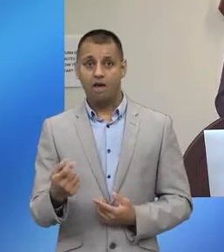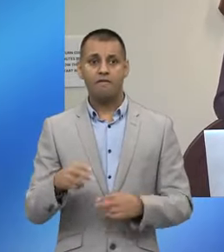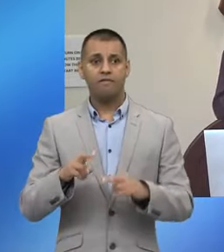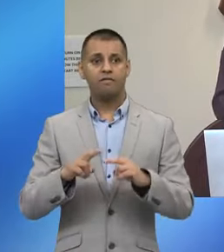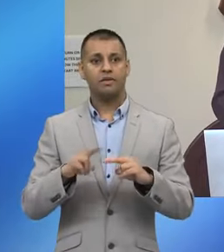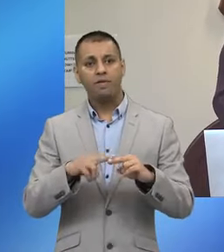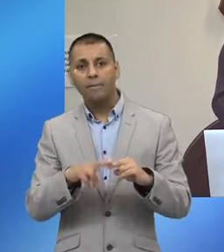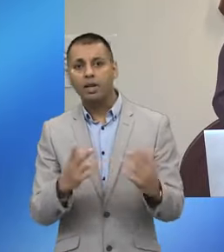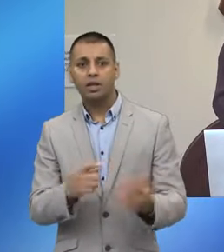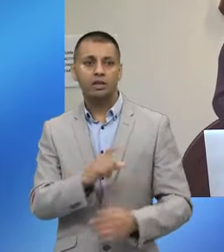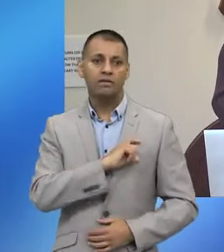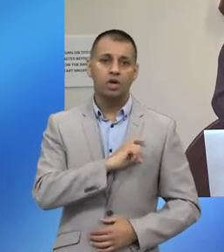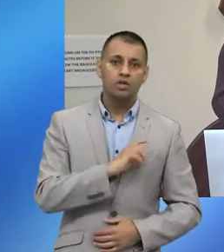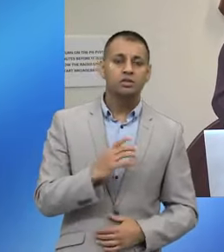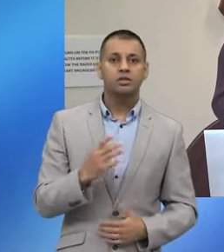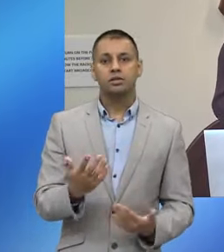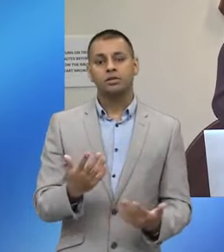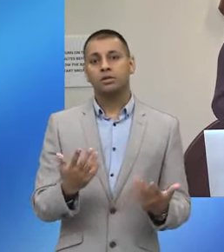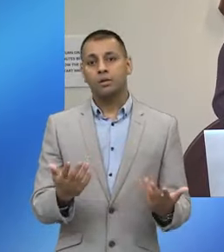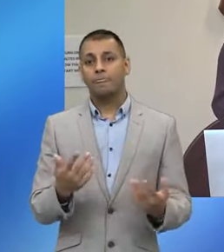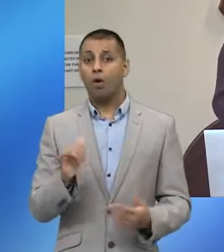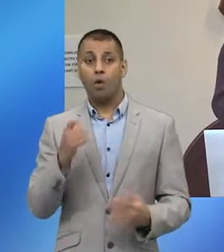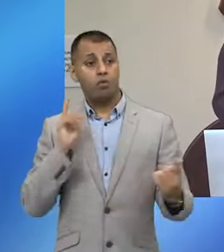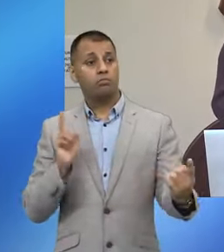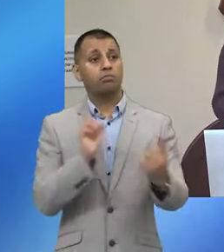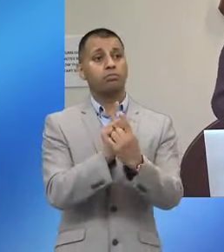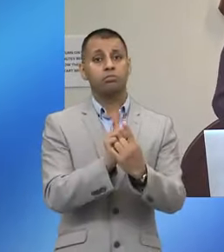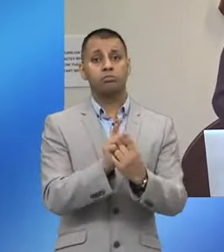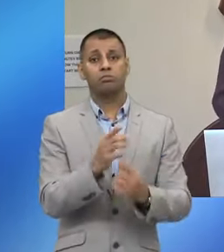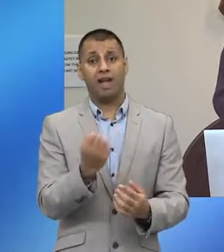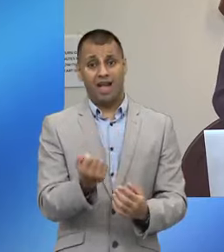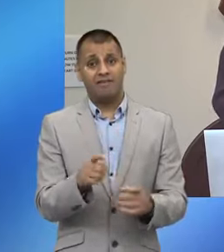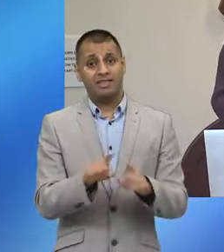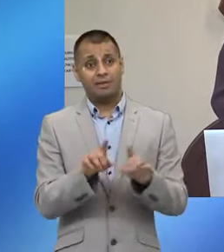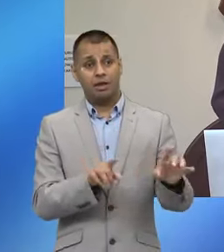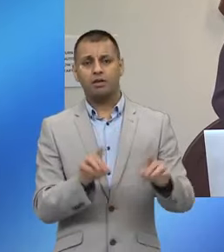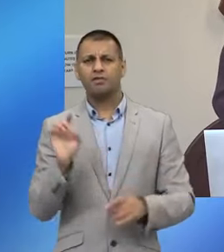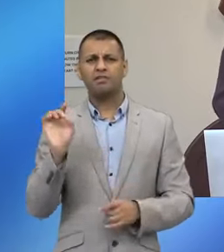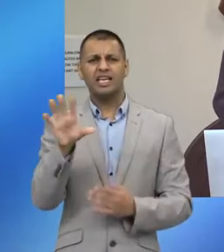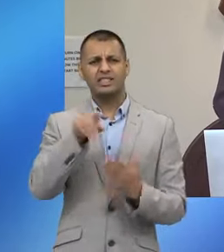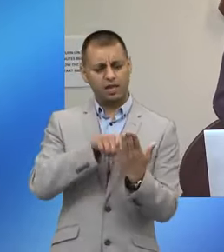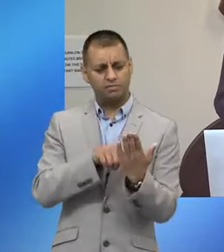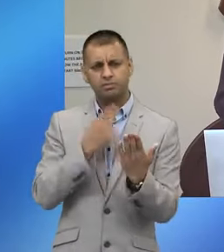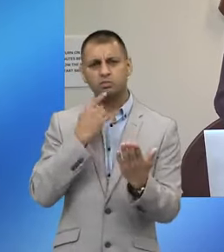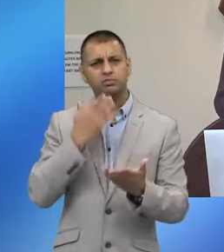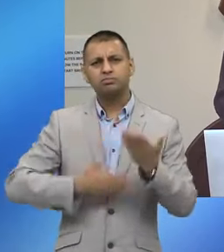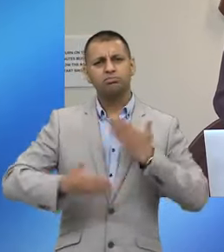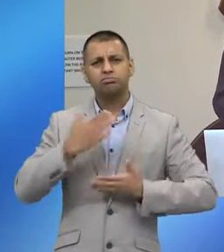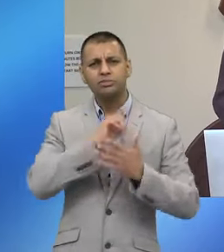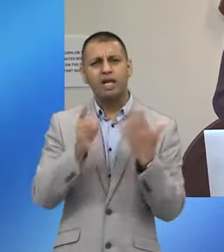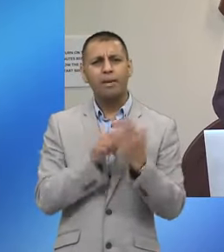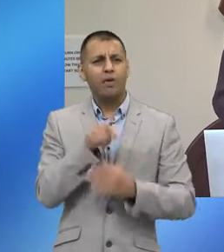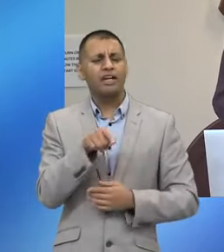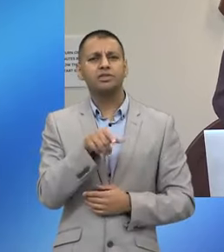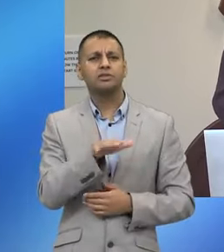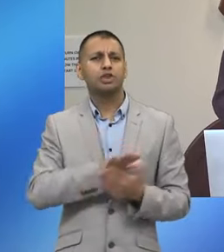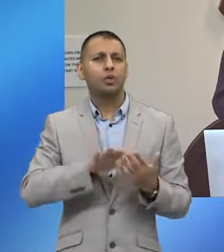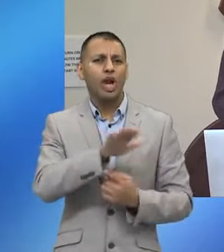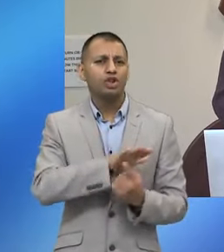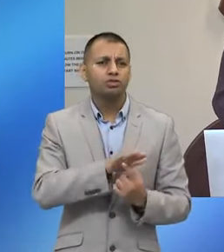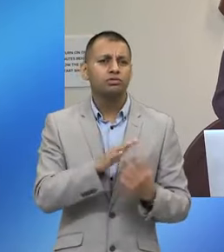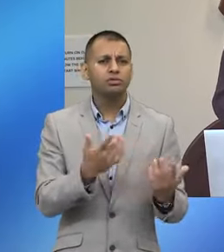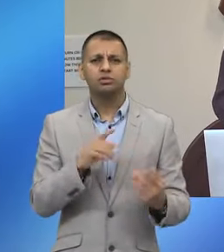like that, and those of us who come across people in this condition, what does Al-Islam say to us about their situation? How should